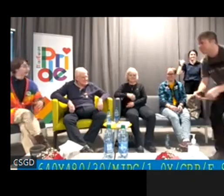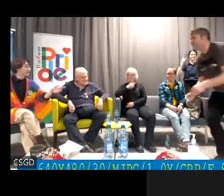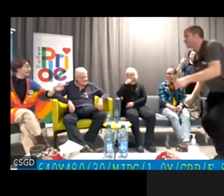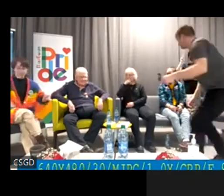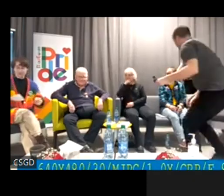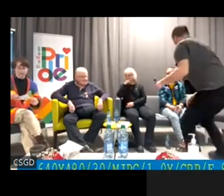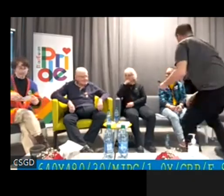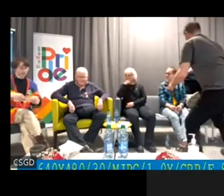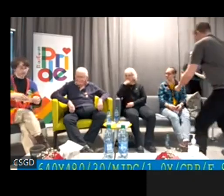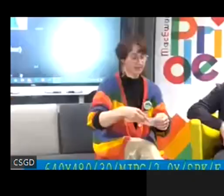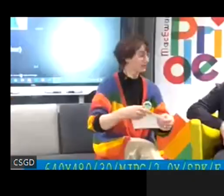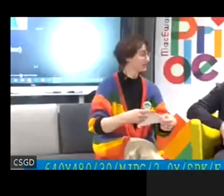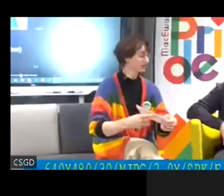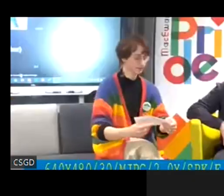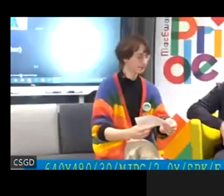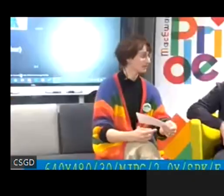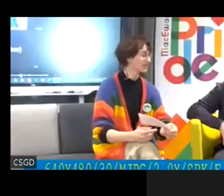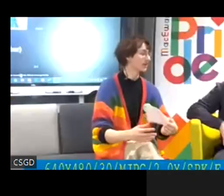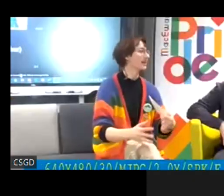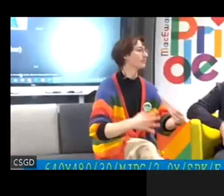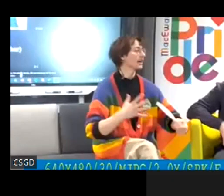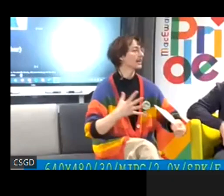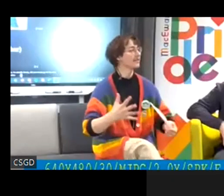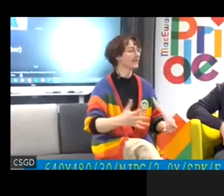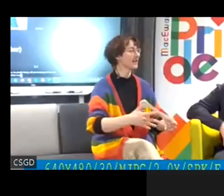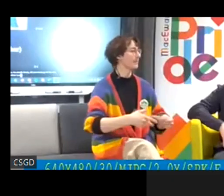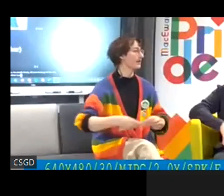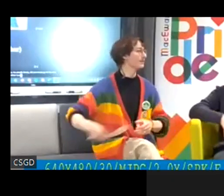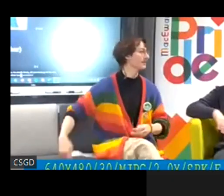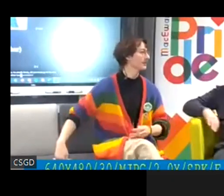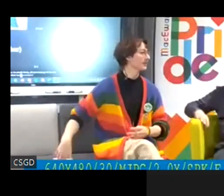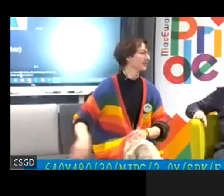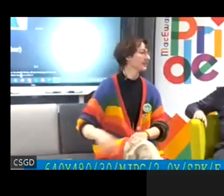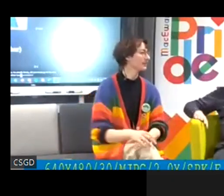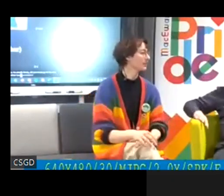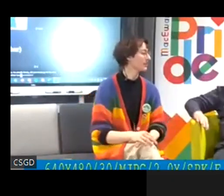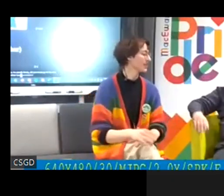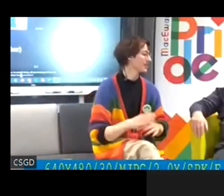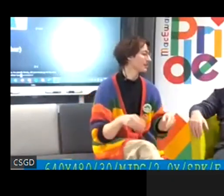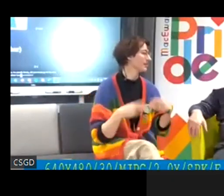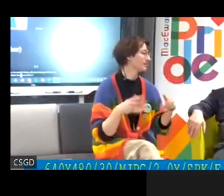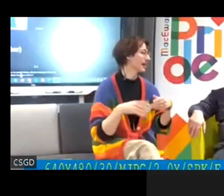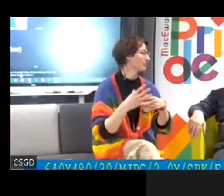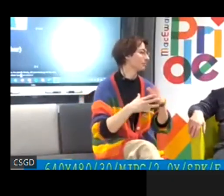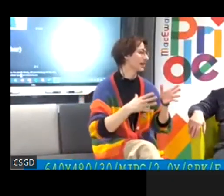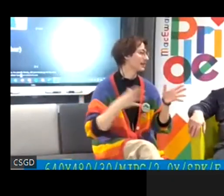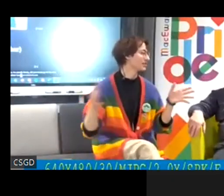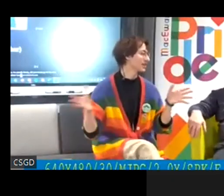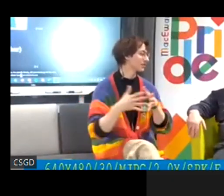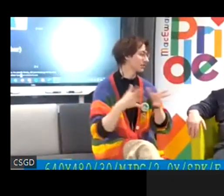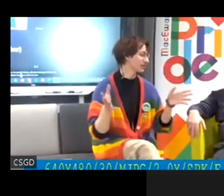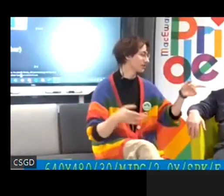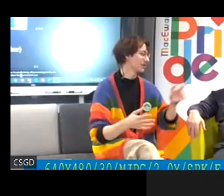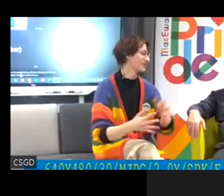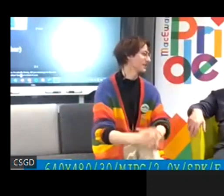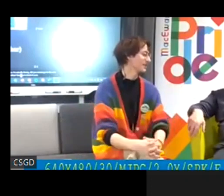And actually, Emery, did you want to go to the next Oh, question? sure. Since we're kind of on Yeah, that that topic of, works. yeah, we're kind of on that topic of how pride has